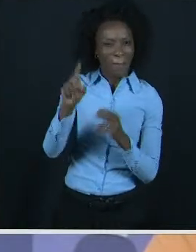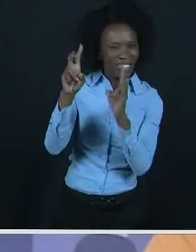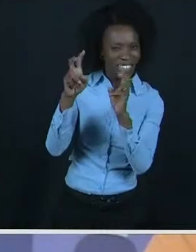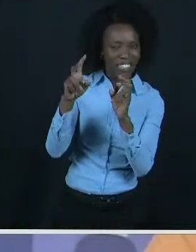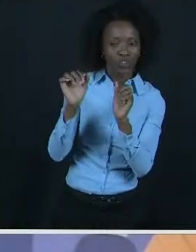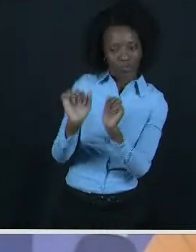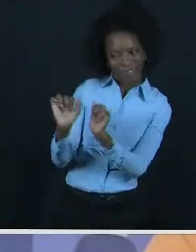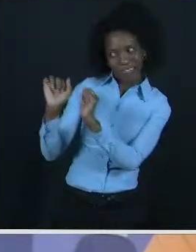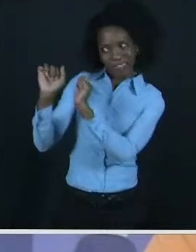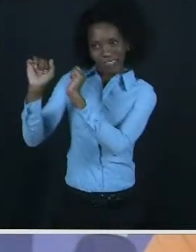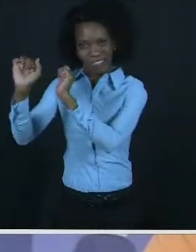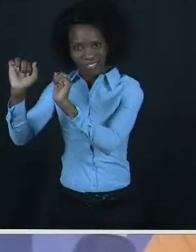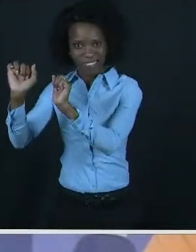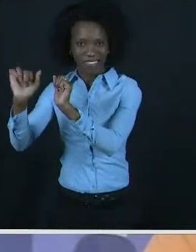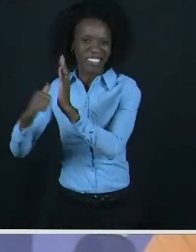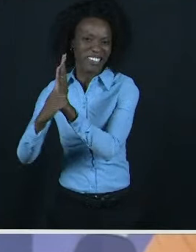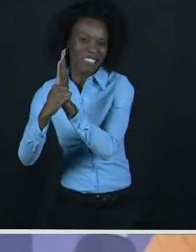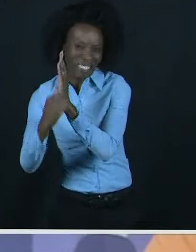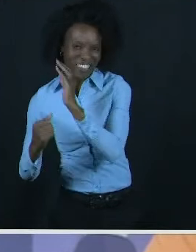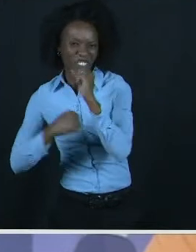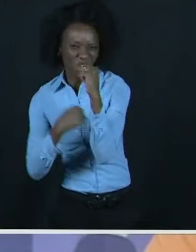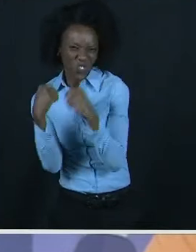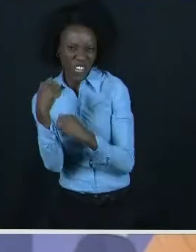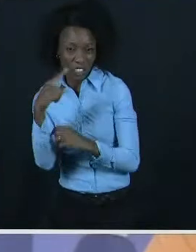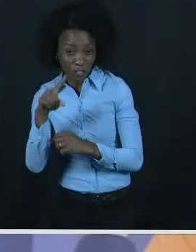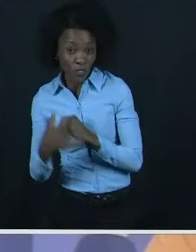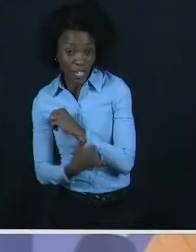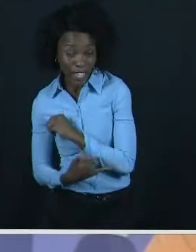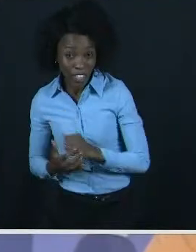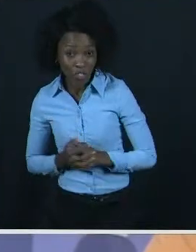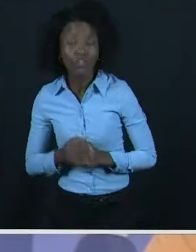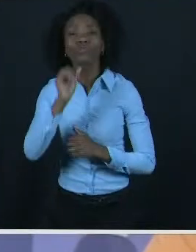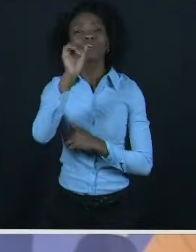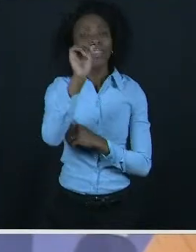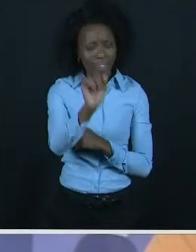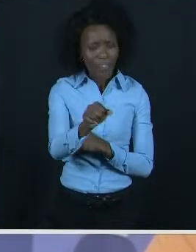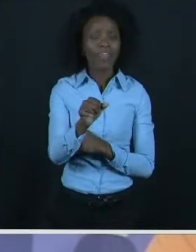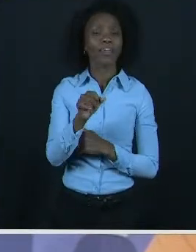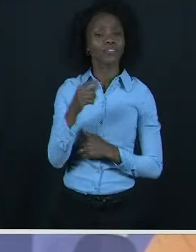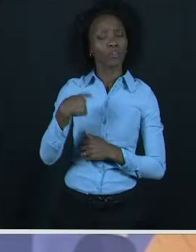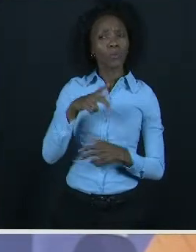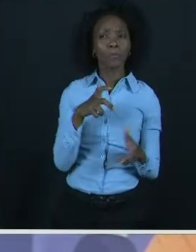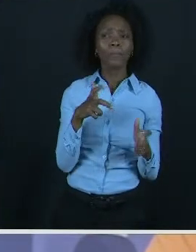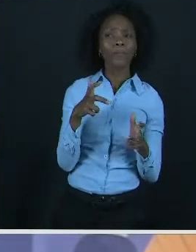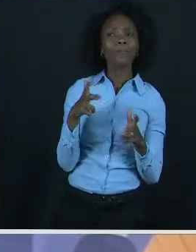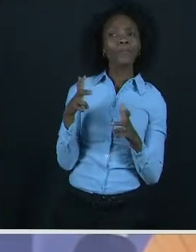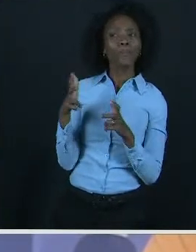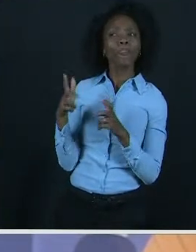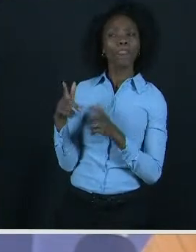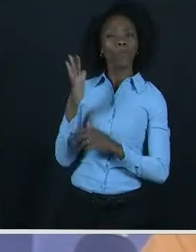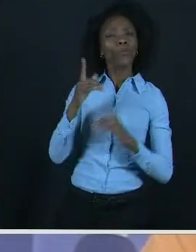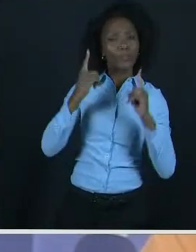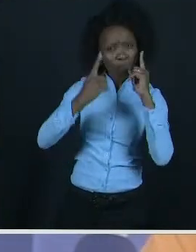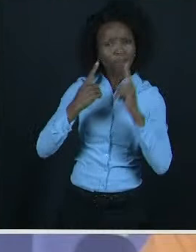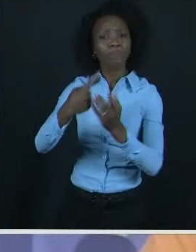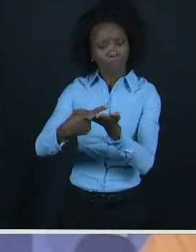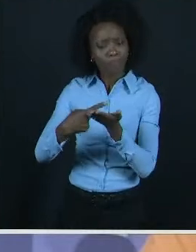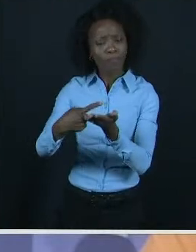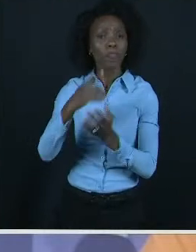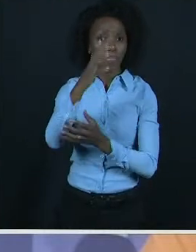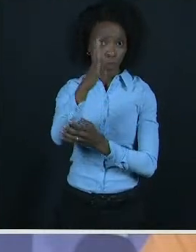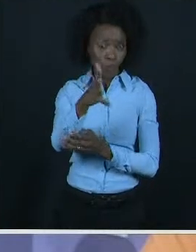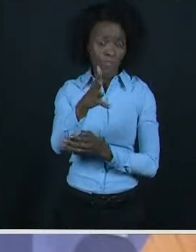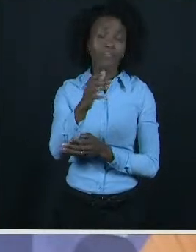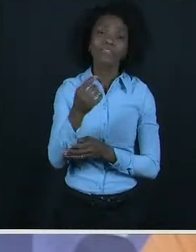taxation architecture of our country. And these are matters that we will obviously want to look at. We must